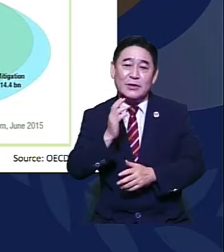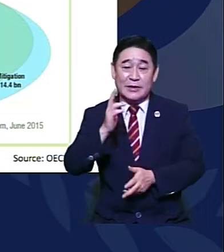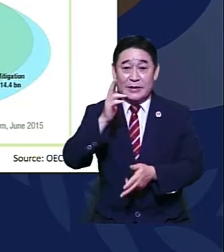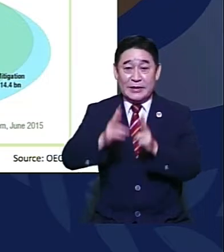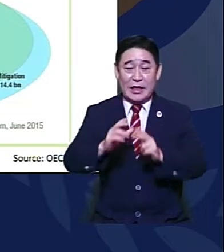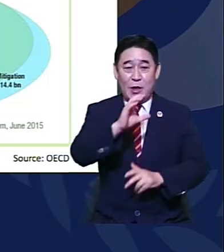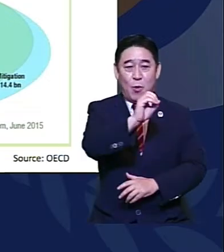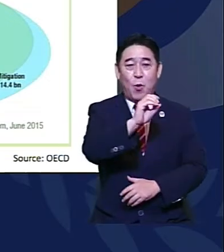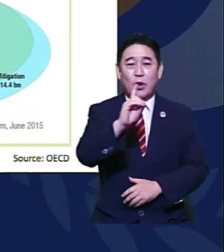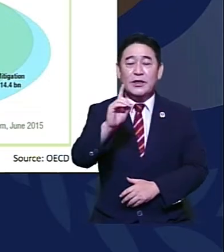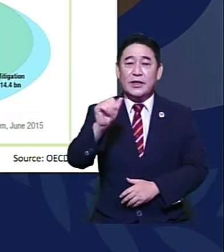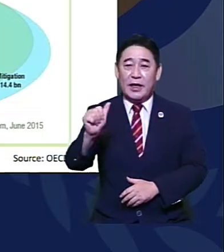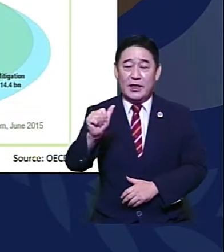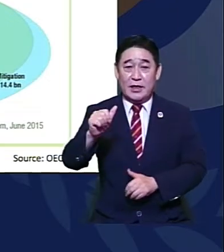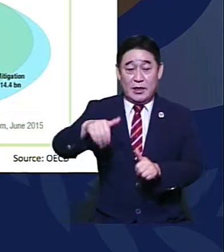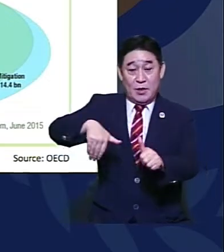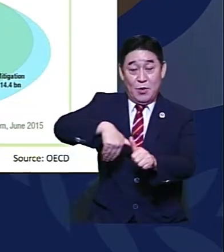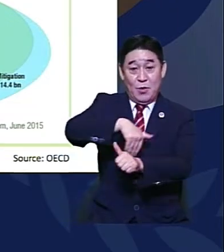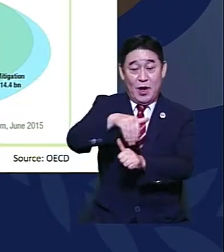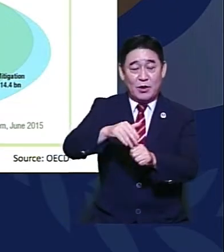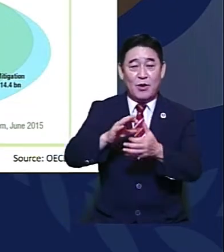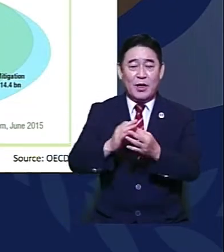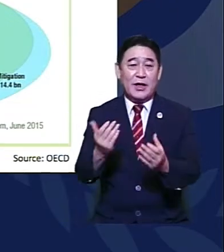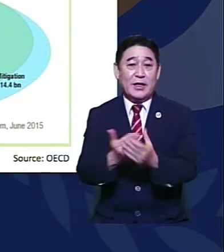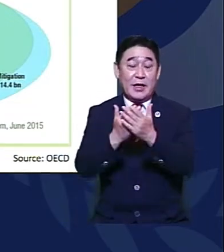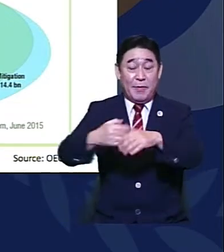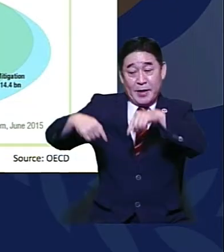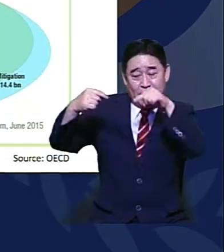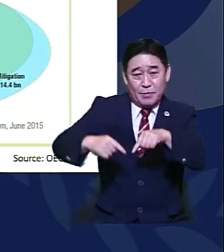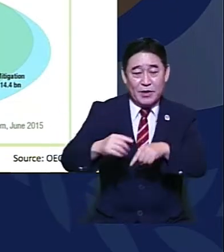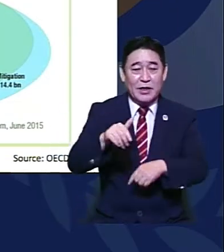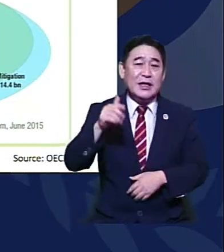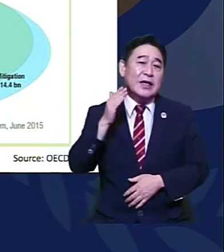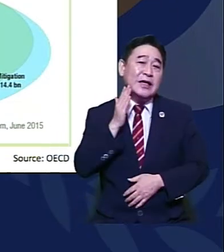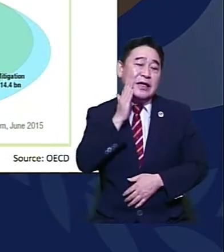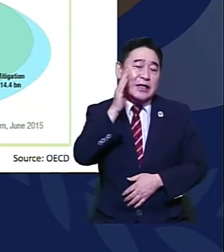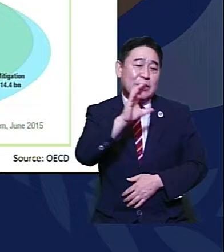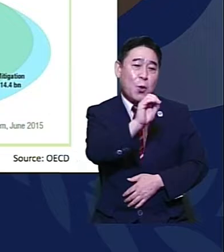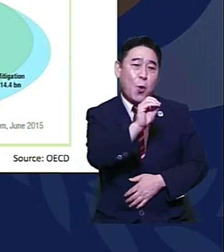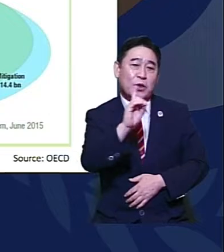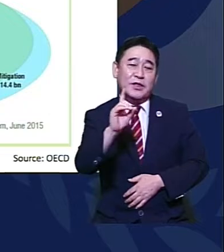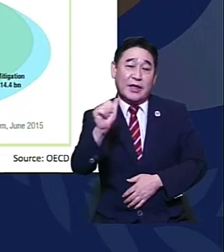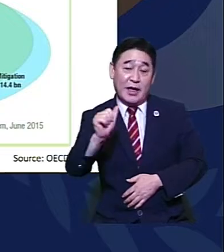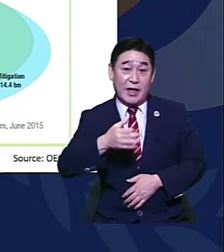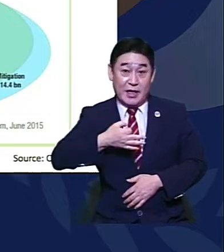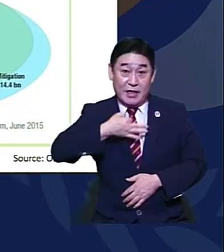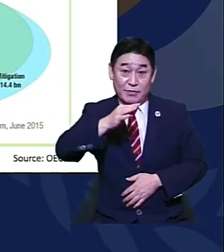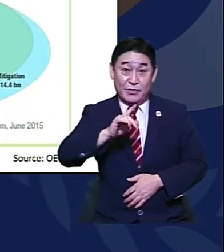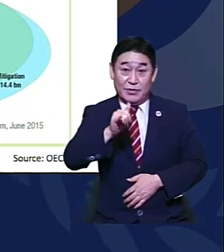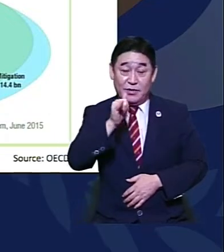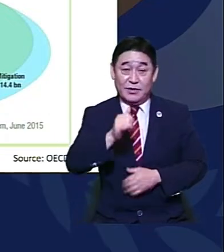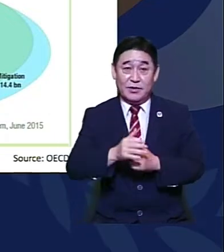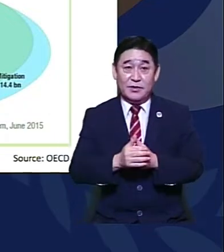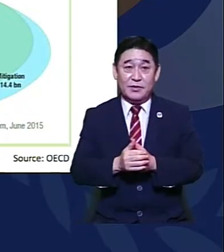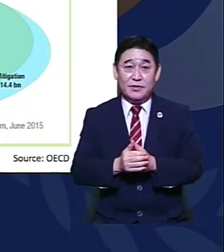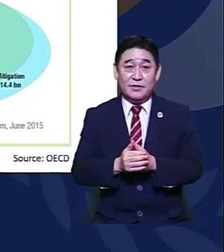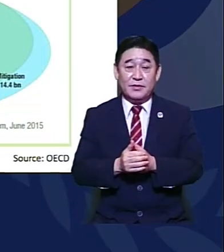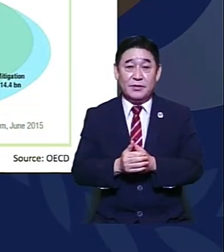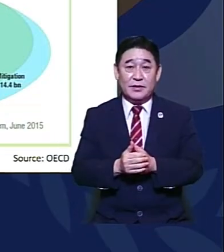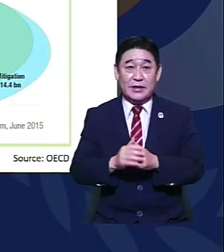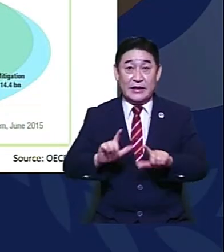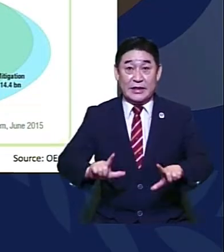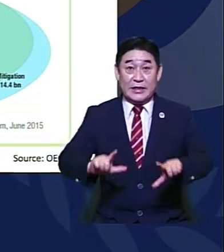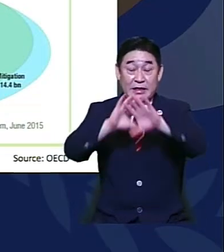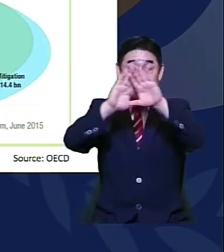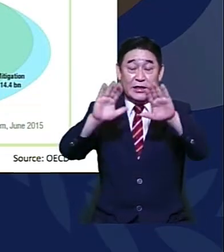or well known as just the Green ODA. And climate finance is currently